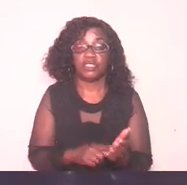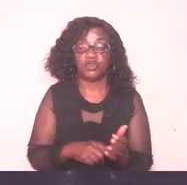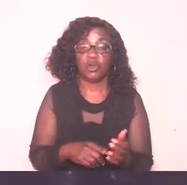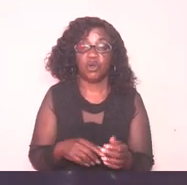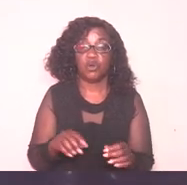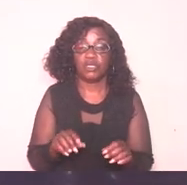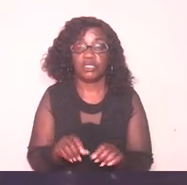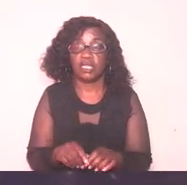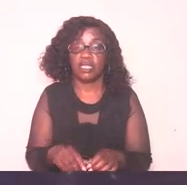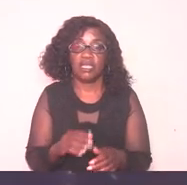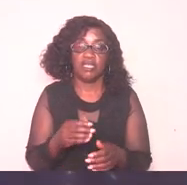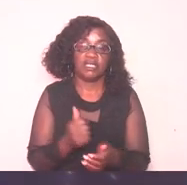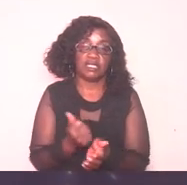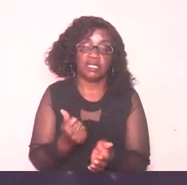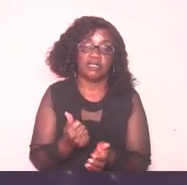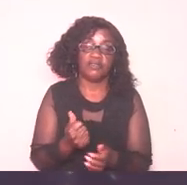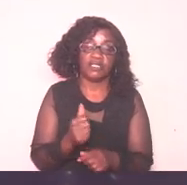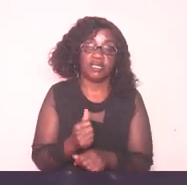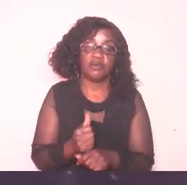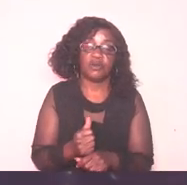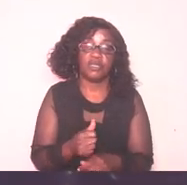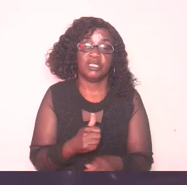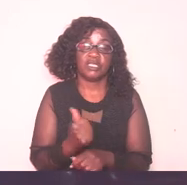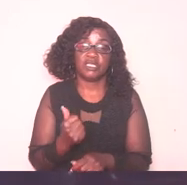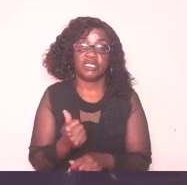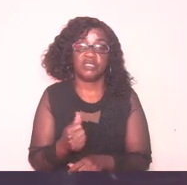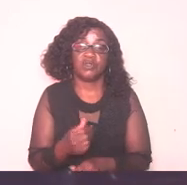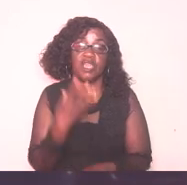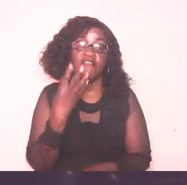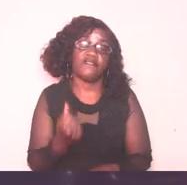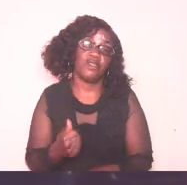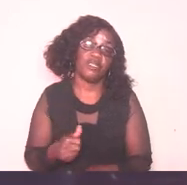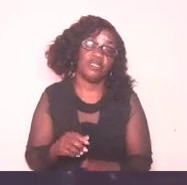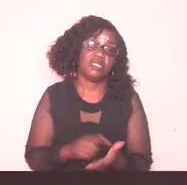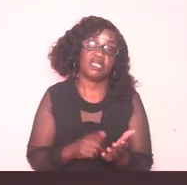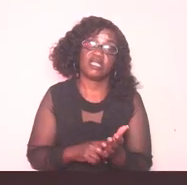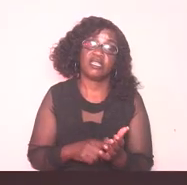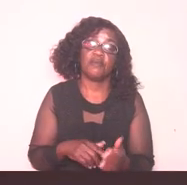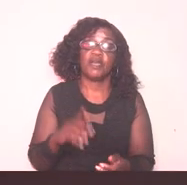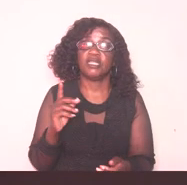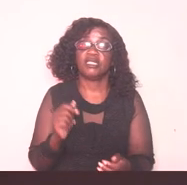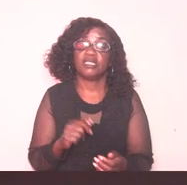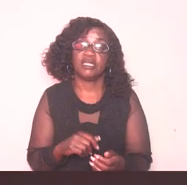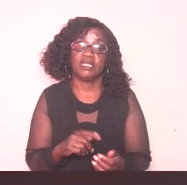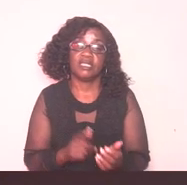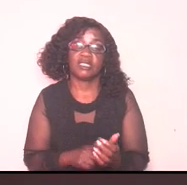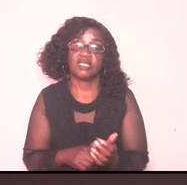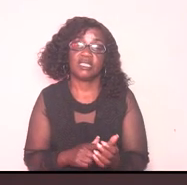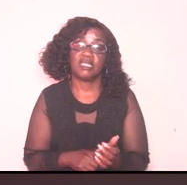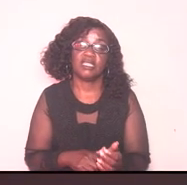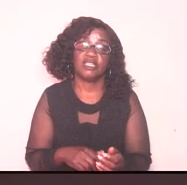because it suggests that at 16 individuals are ready to have sexual intercourse. We think that at 16 it is normal